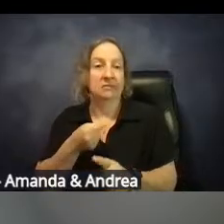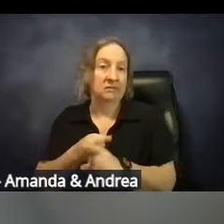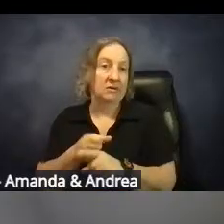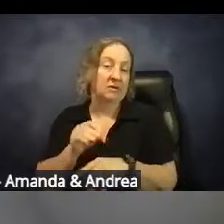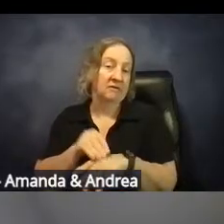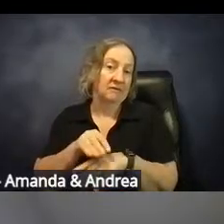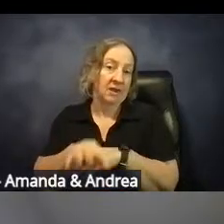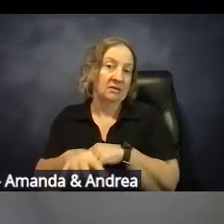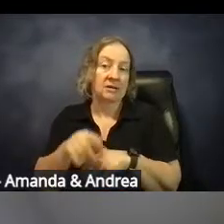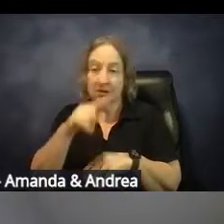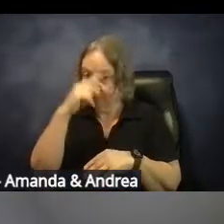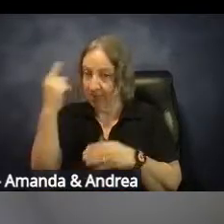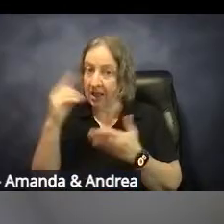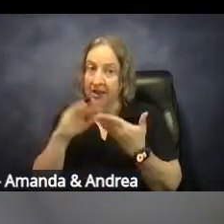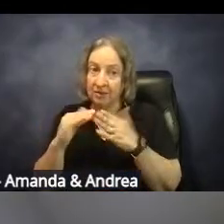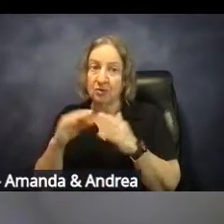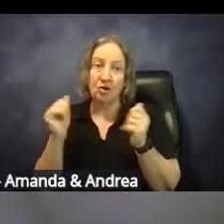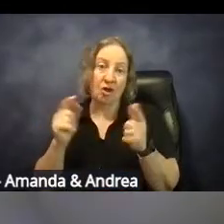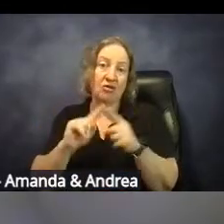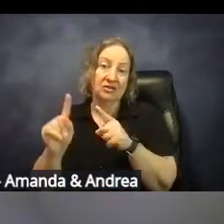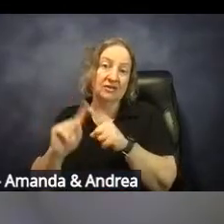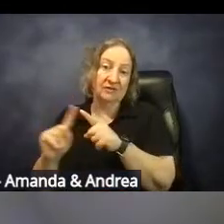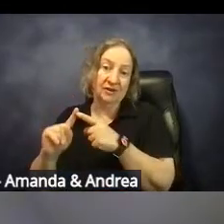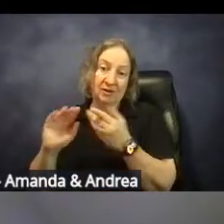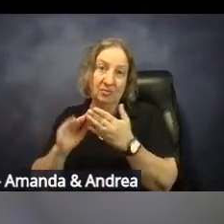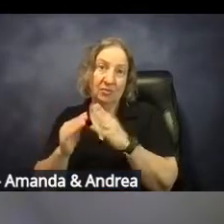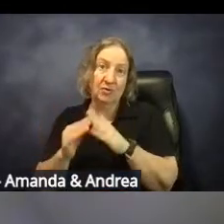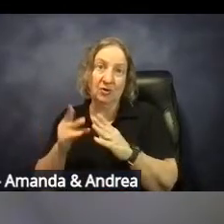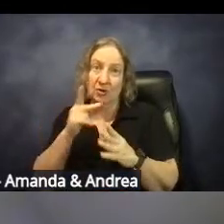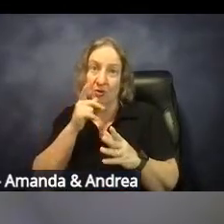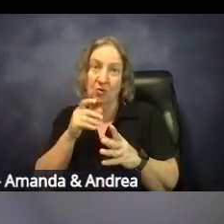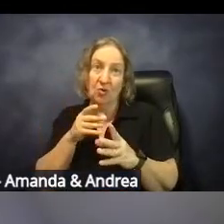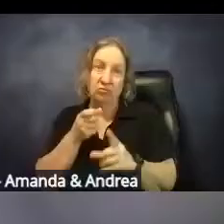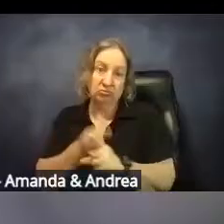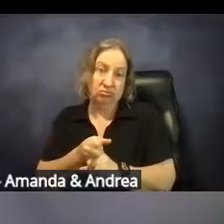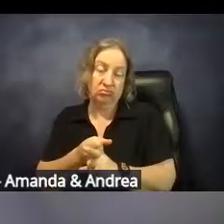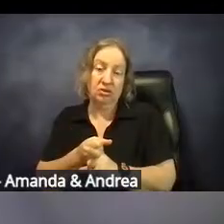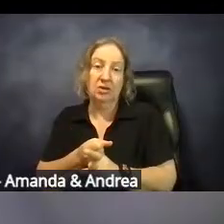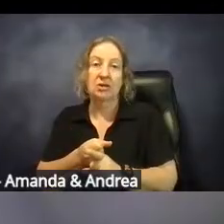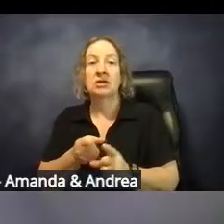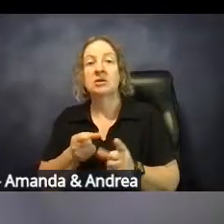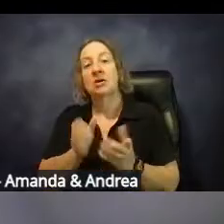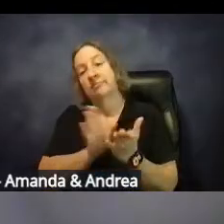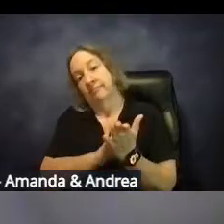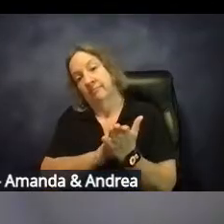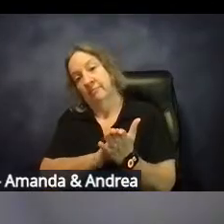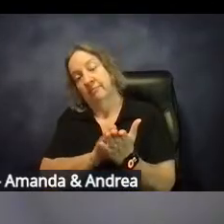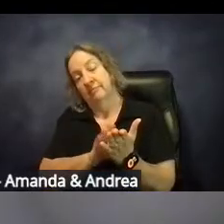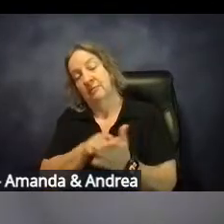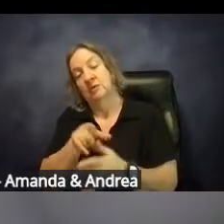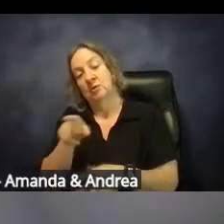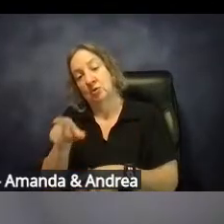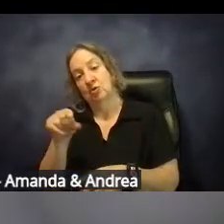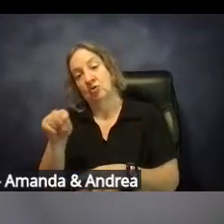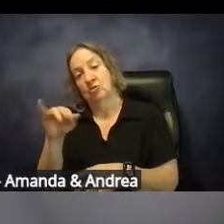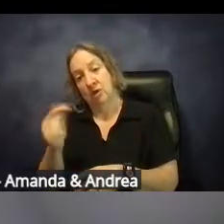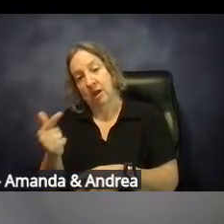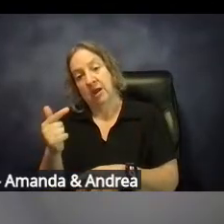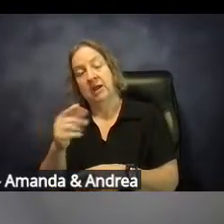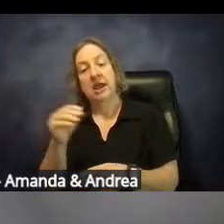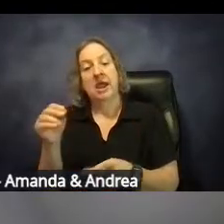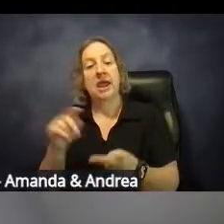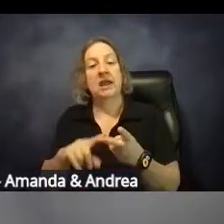the Black community and all the communities that were affected. So kudos to you and to